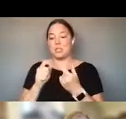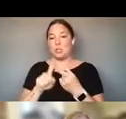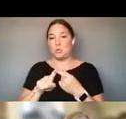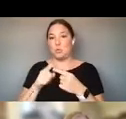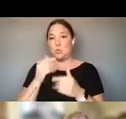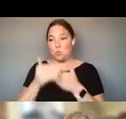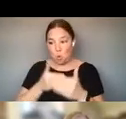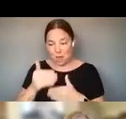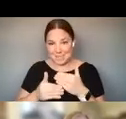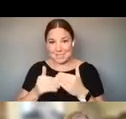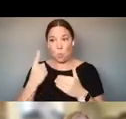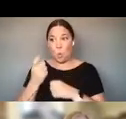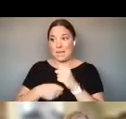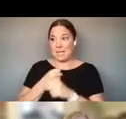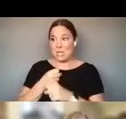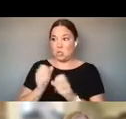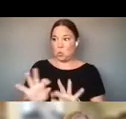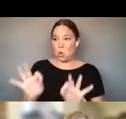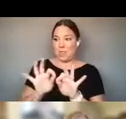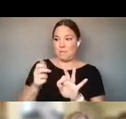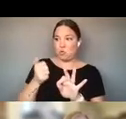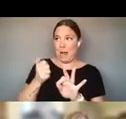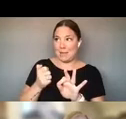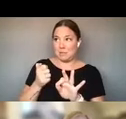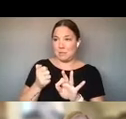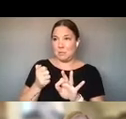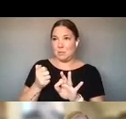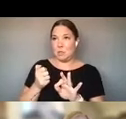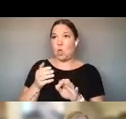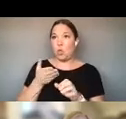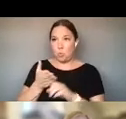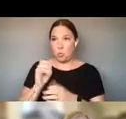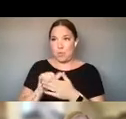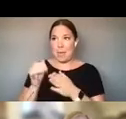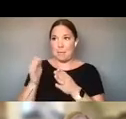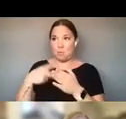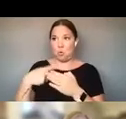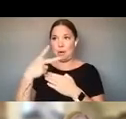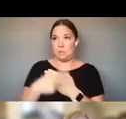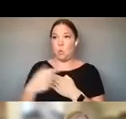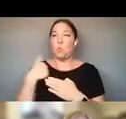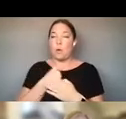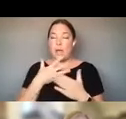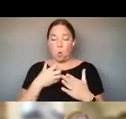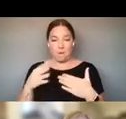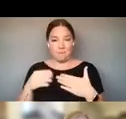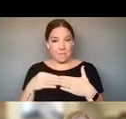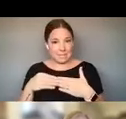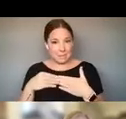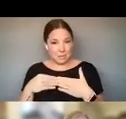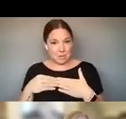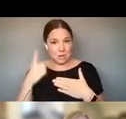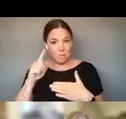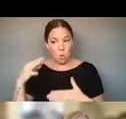through the ARP program. So we're looking for, with this flexibility for, for the